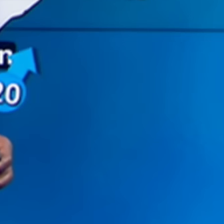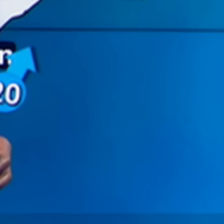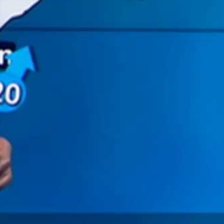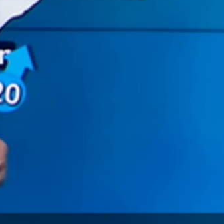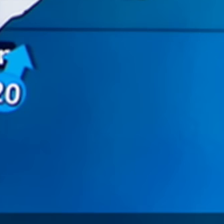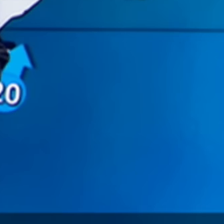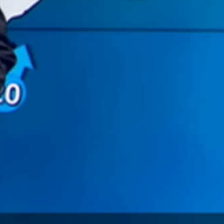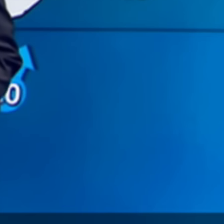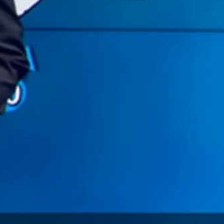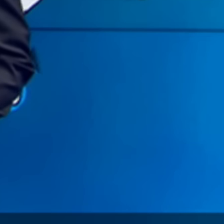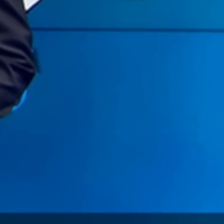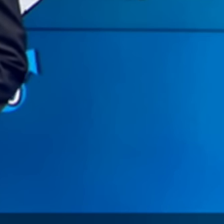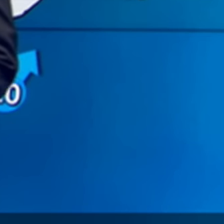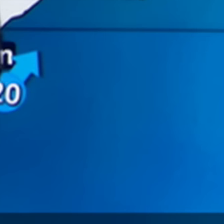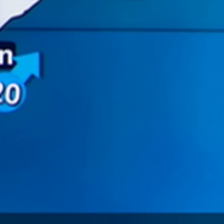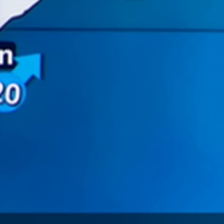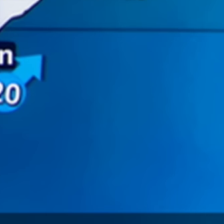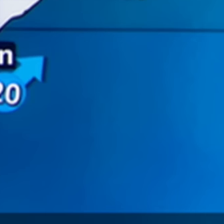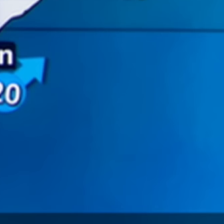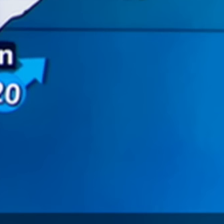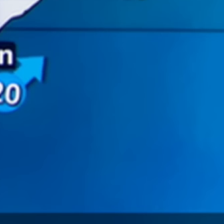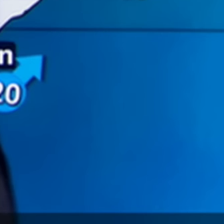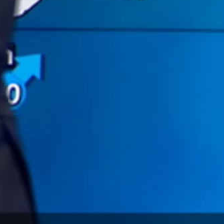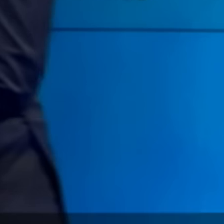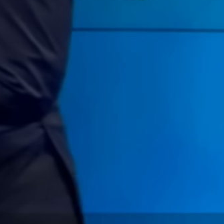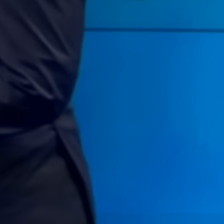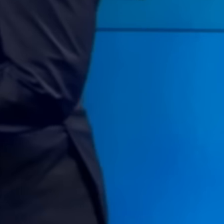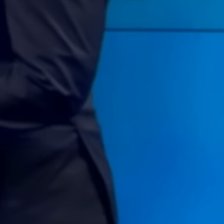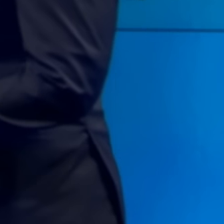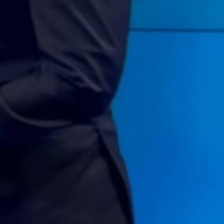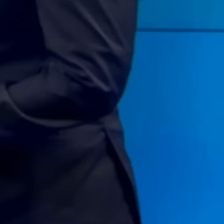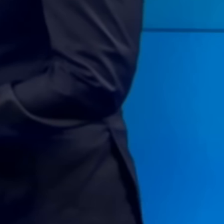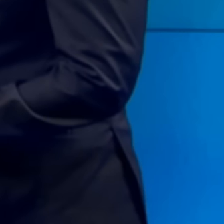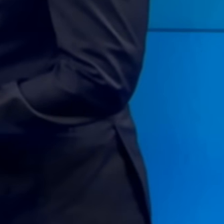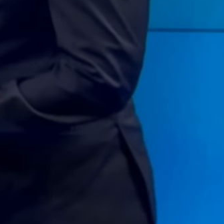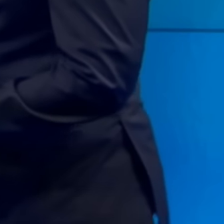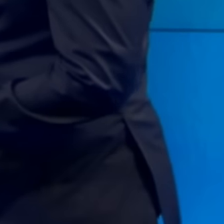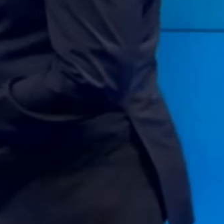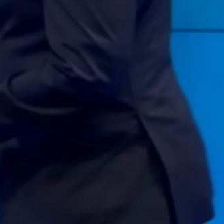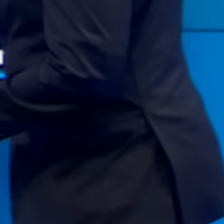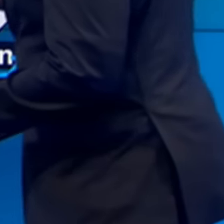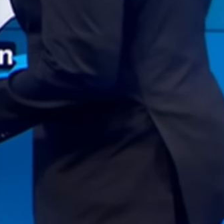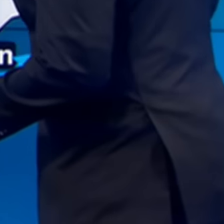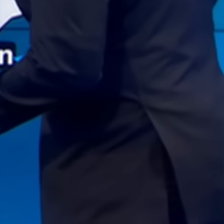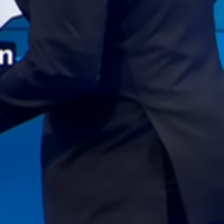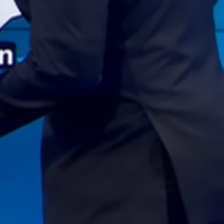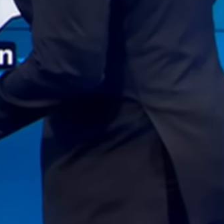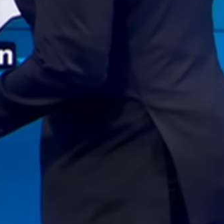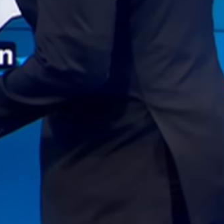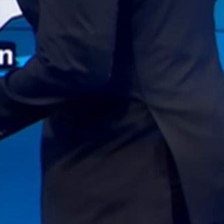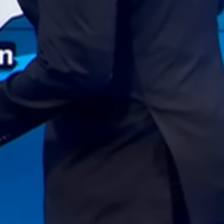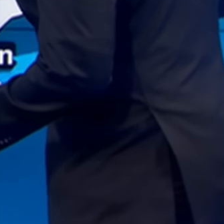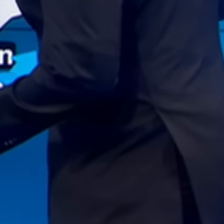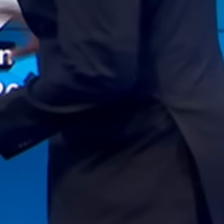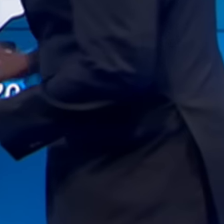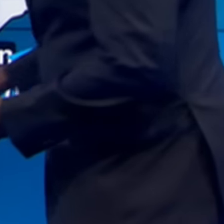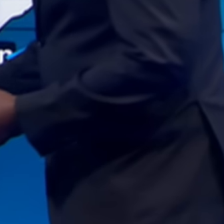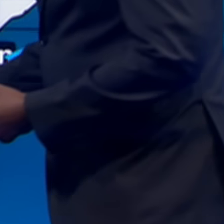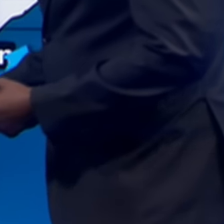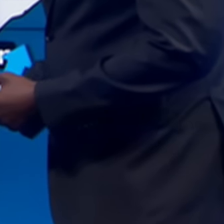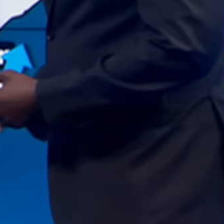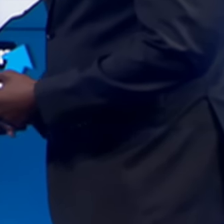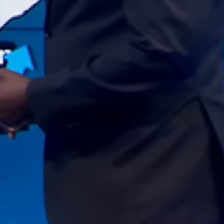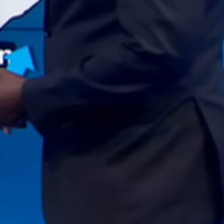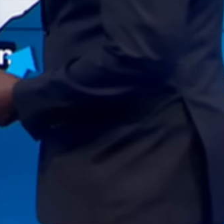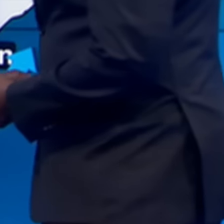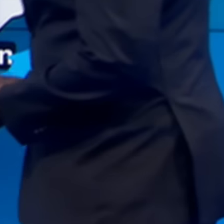Tato ka tsedi ke le boba bo himadume ho tsapele pila Philip Simbagen o tlakile ho rolwana ha o pletse beletsweng a sentse re shibile hona o tla hona ka mbombela o tla feta hona